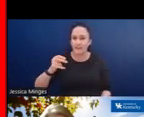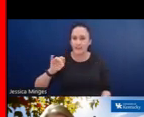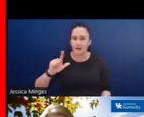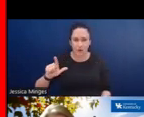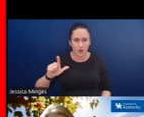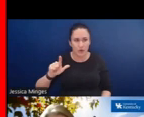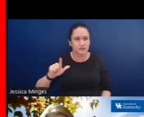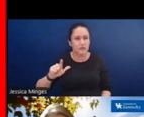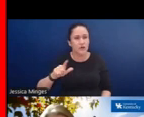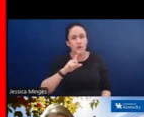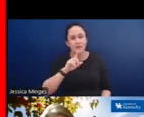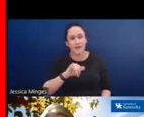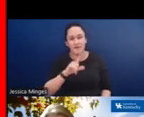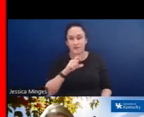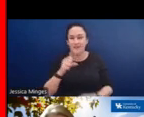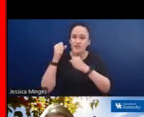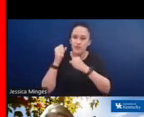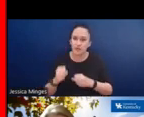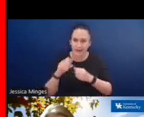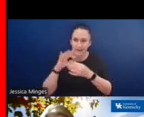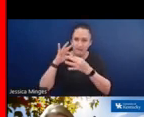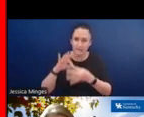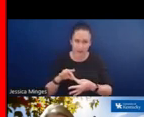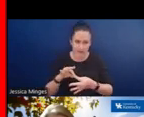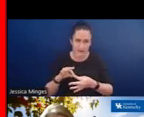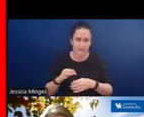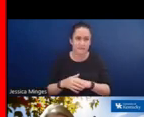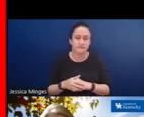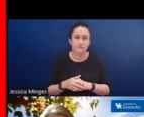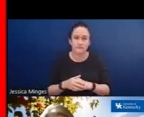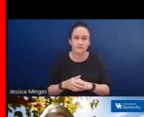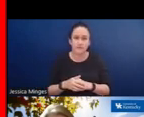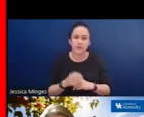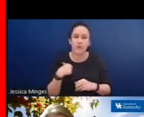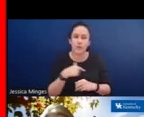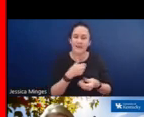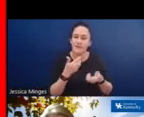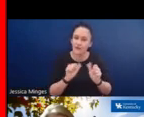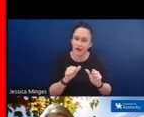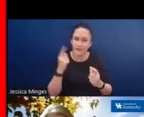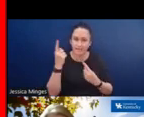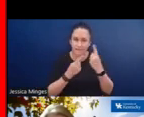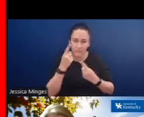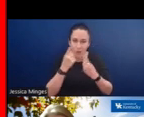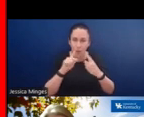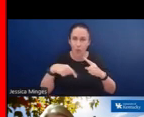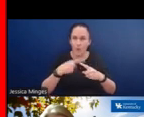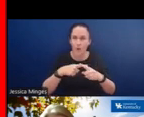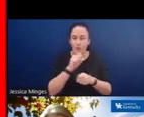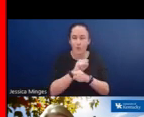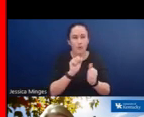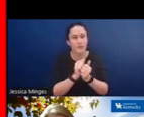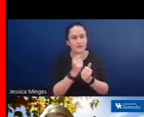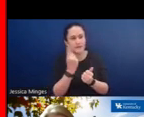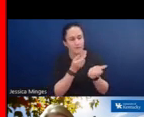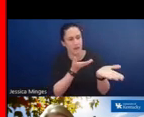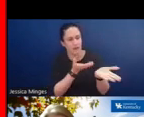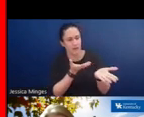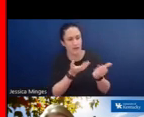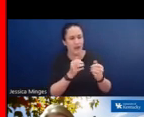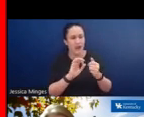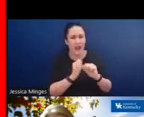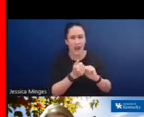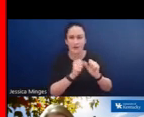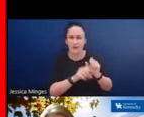recovery, this is largely strengths-based as well. And so we try to think about when you're working with someone, what could you do to build